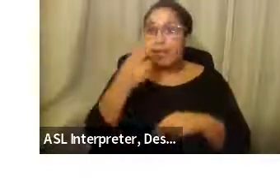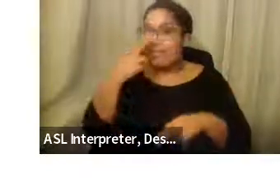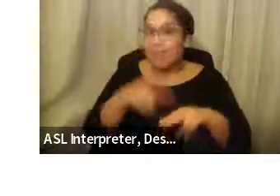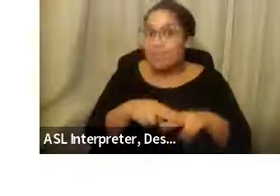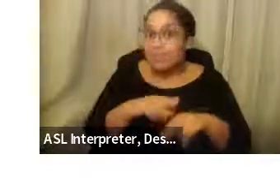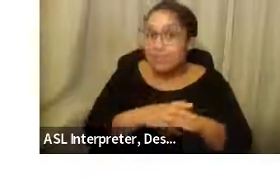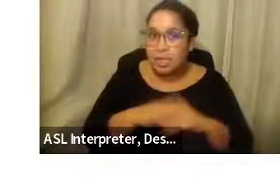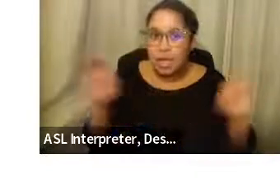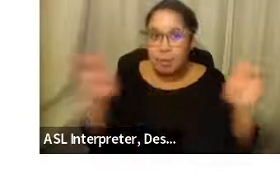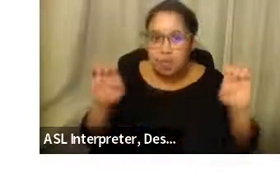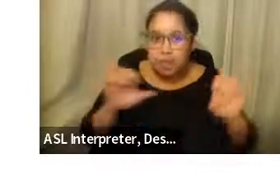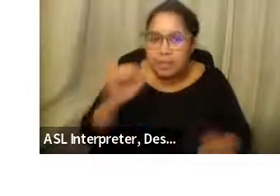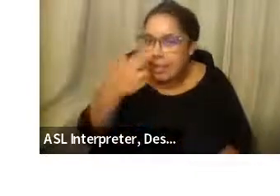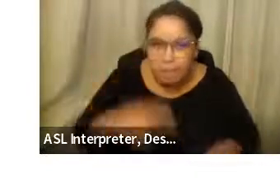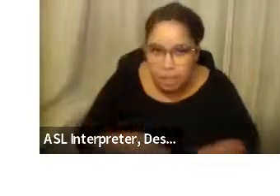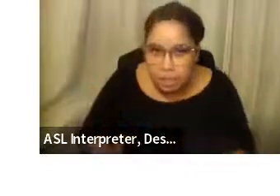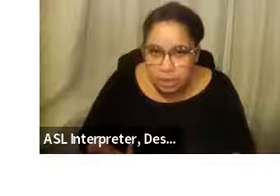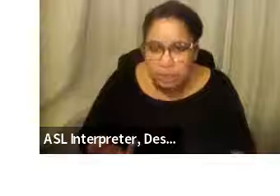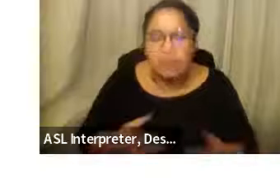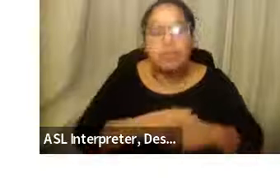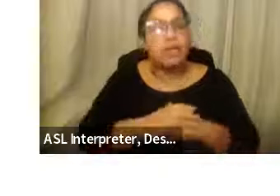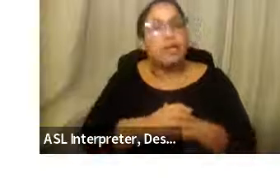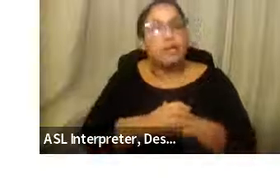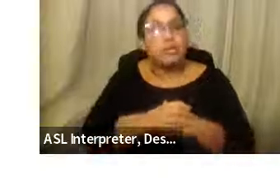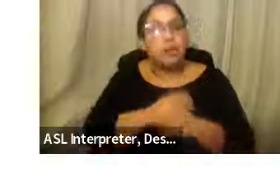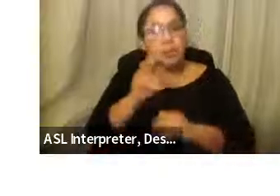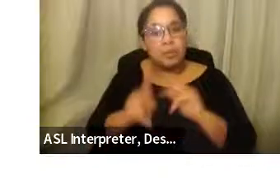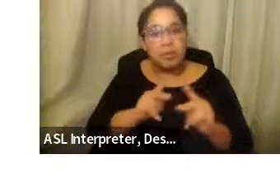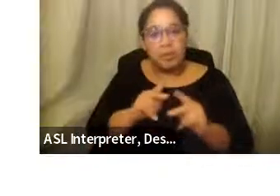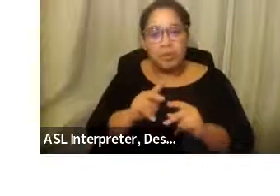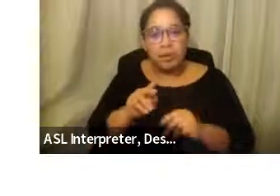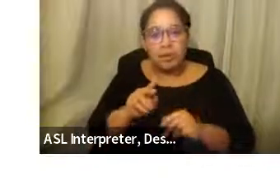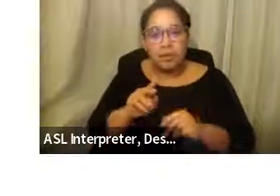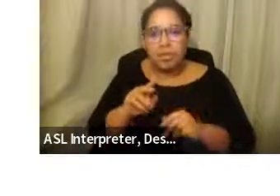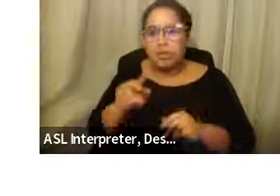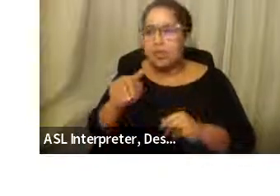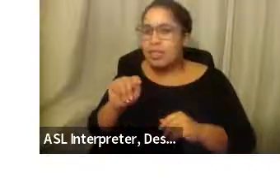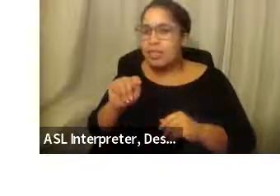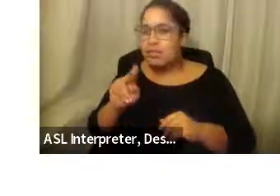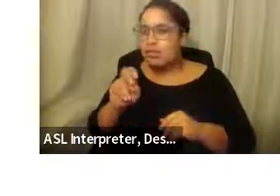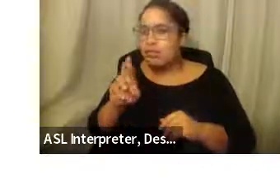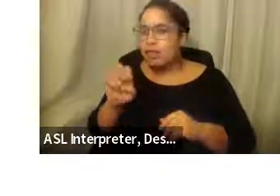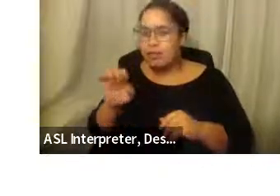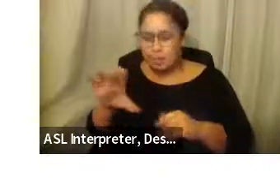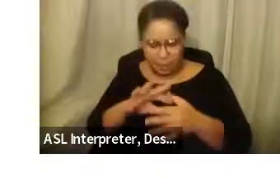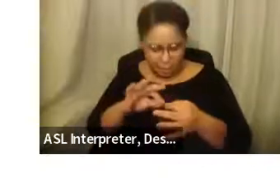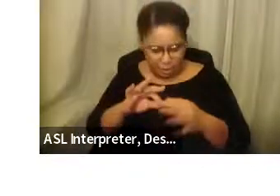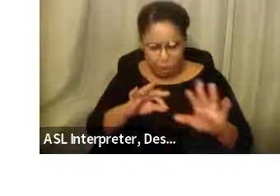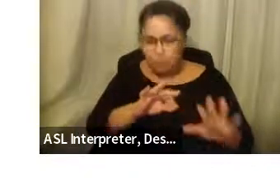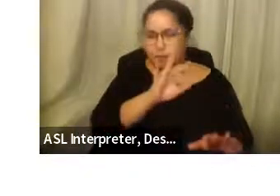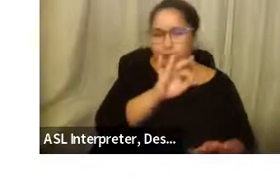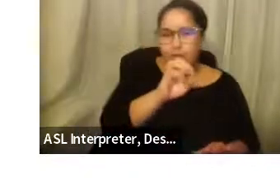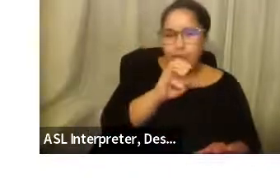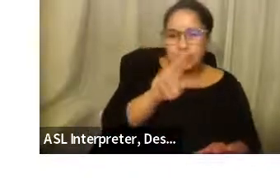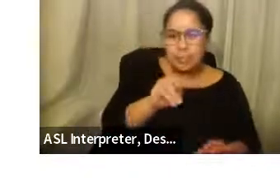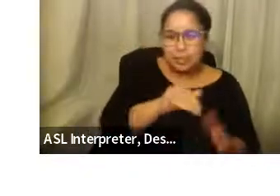An emergency is no fun. And being able to meet people, I think, Twira, you said this, or Dr. Freeman, we want to